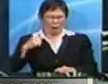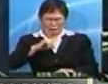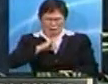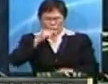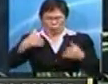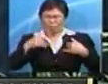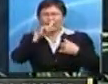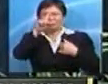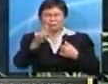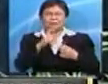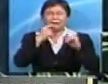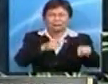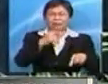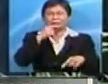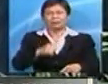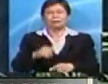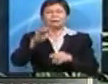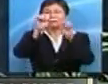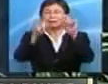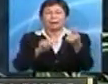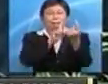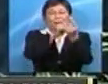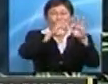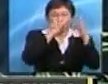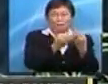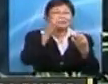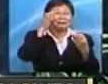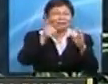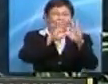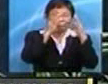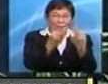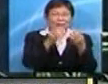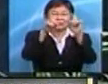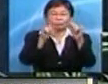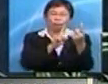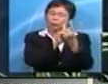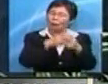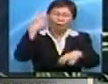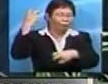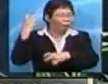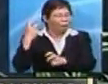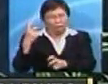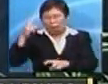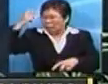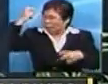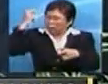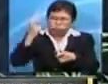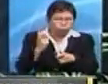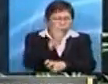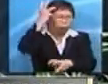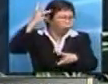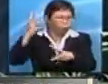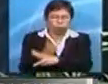Saturday, I met with the Malaysian and Chinese families based in Kuala Lumpur. It was the most difficult meeting I have ever